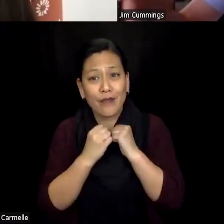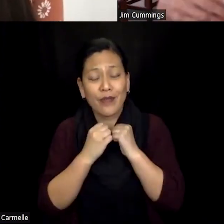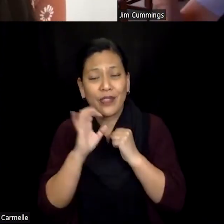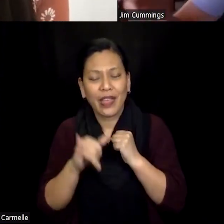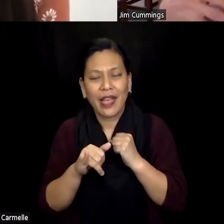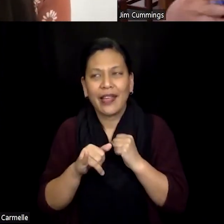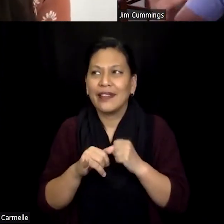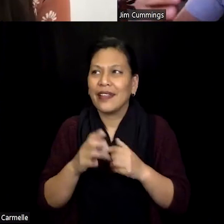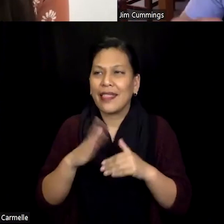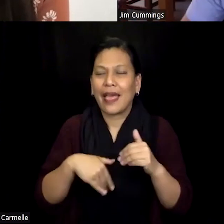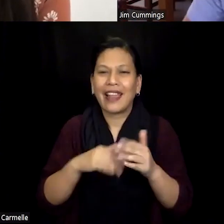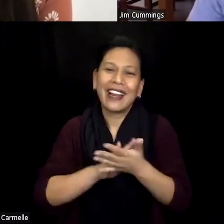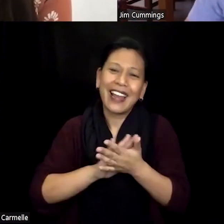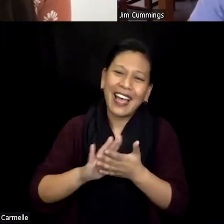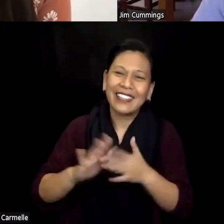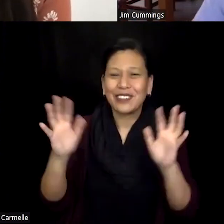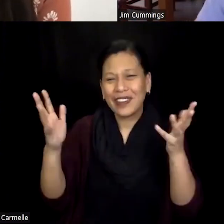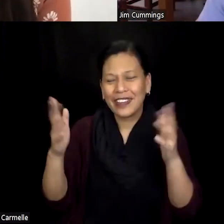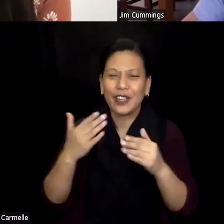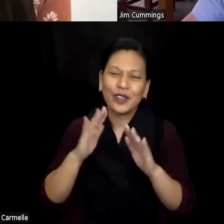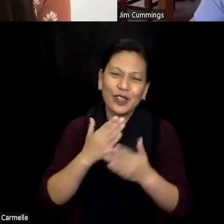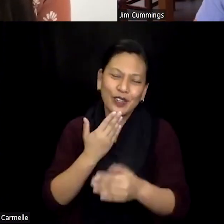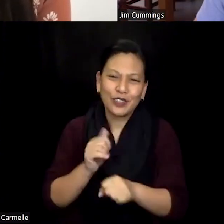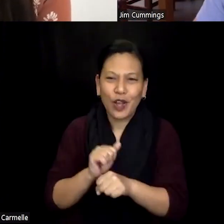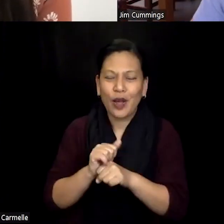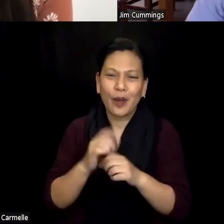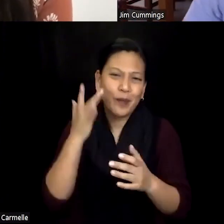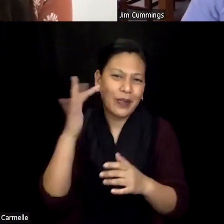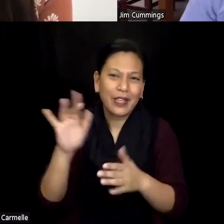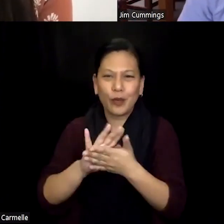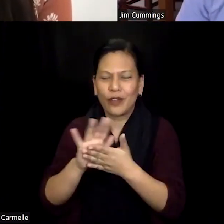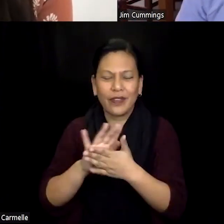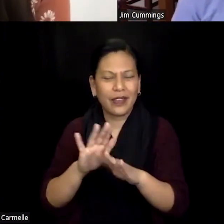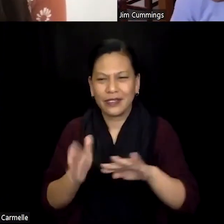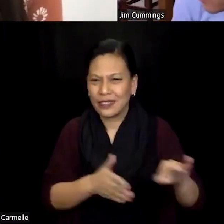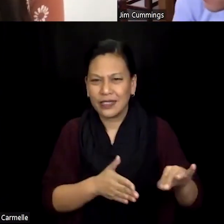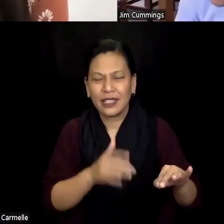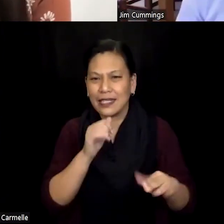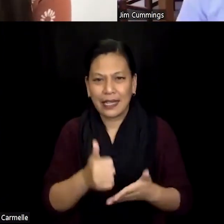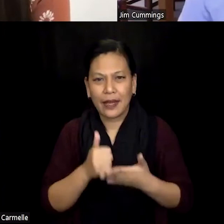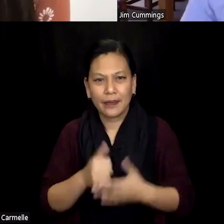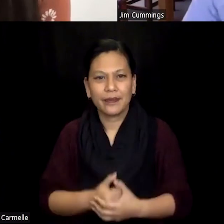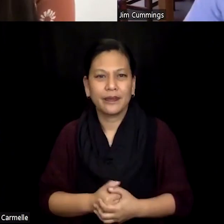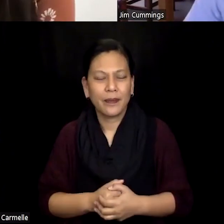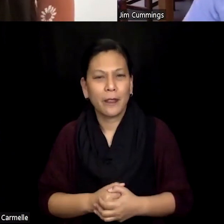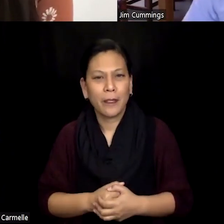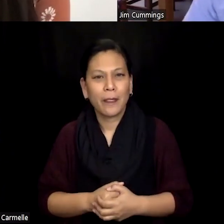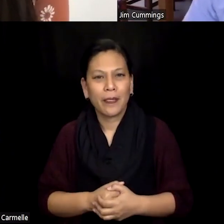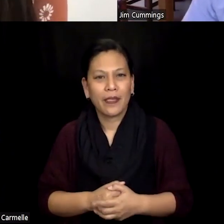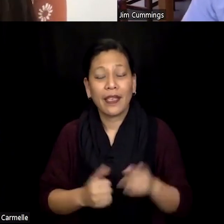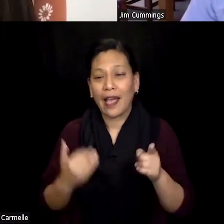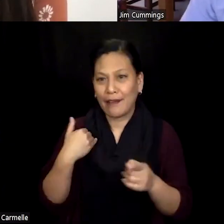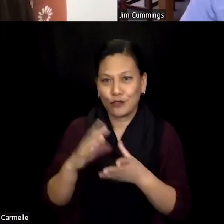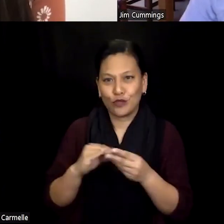than the pleasantries of, you know, having a screening and talking about how brilliant you are. Yeah, actually, I want to share a story about that